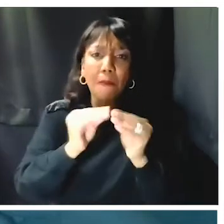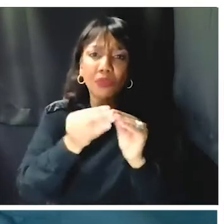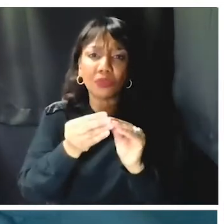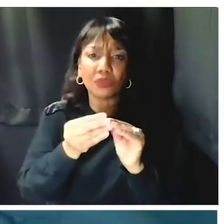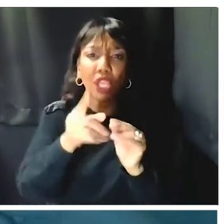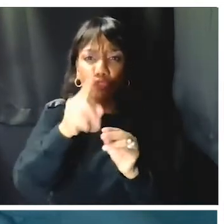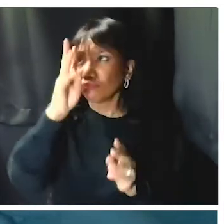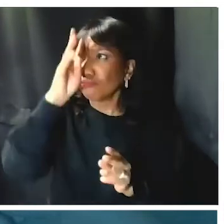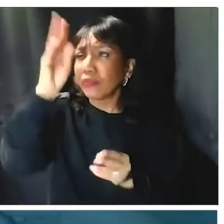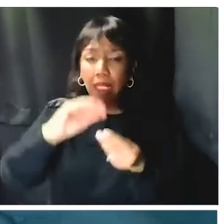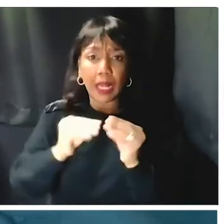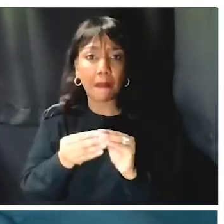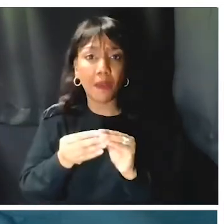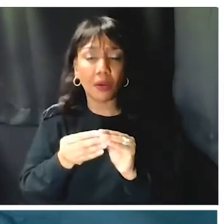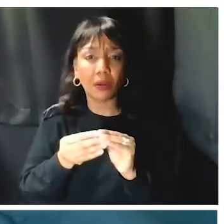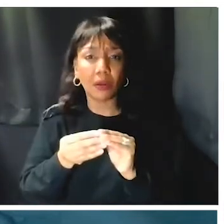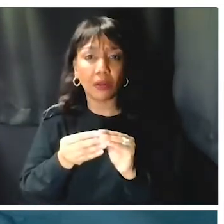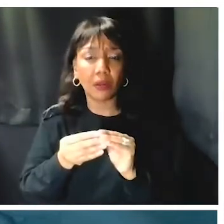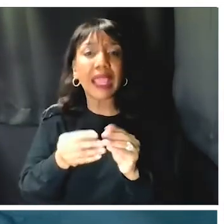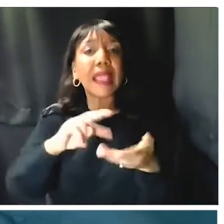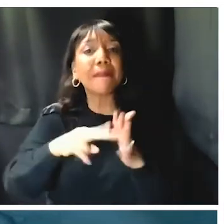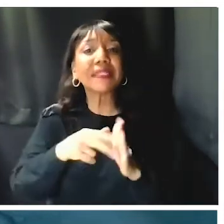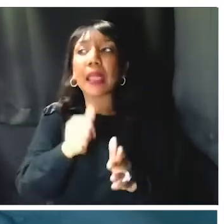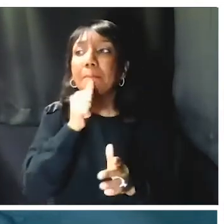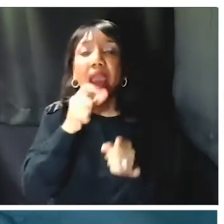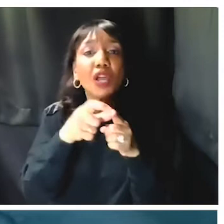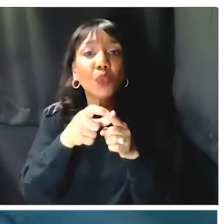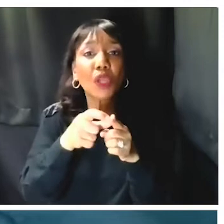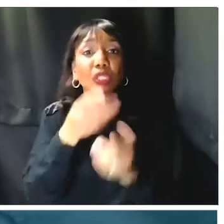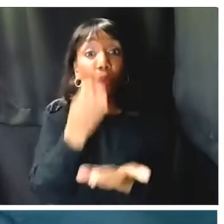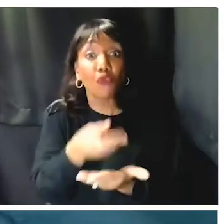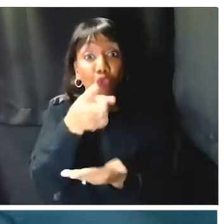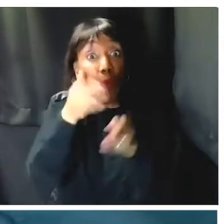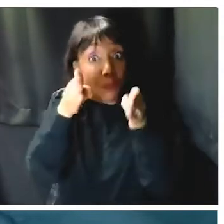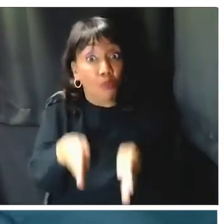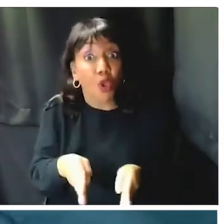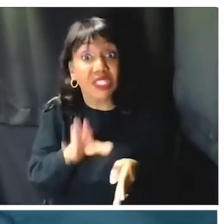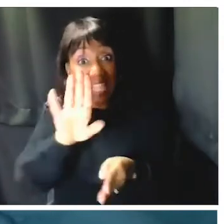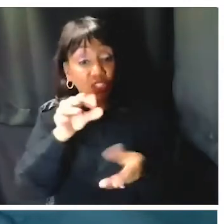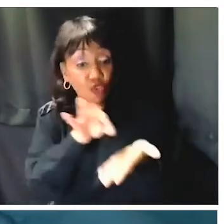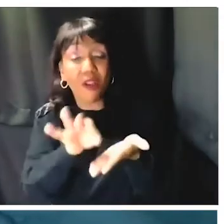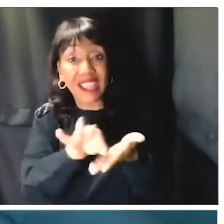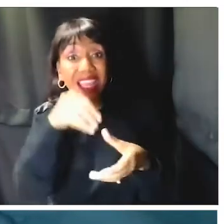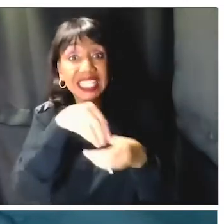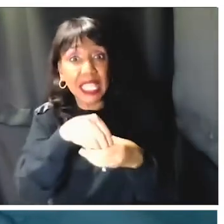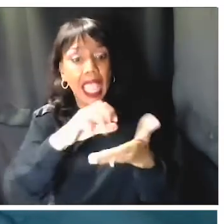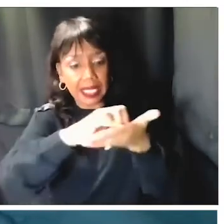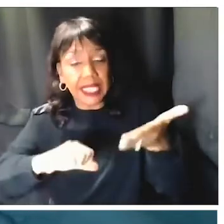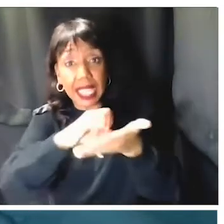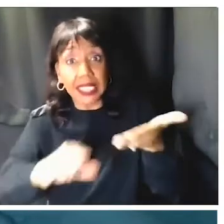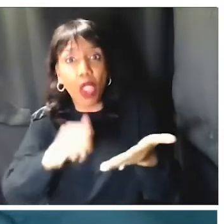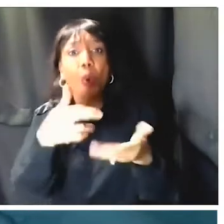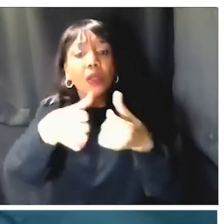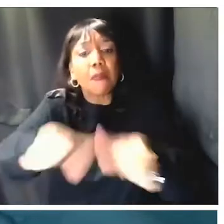long. It's a numeric password used to validate that you are the person who should be accessing